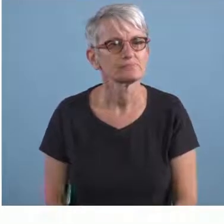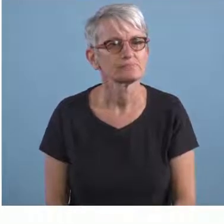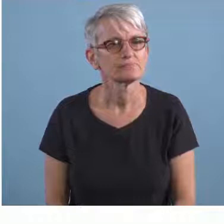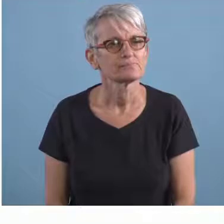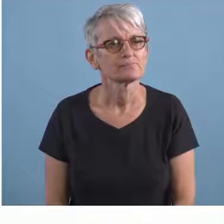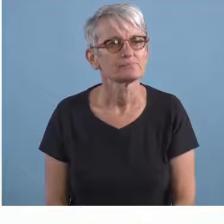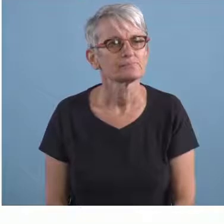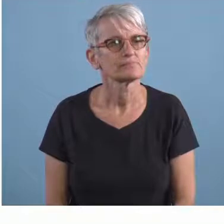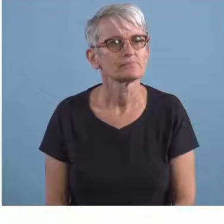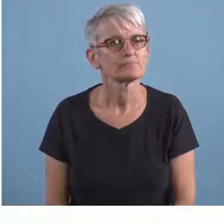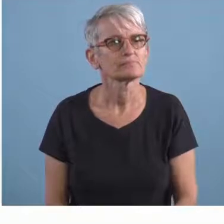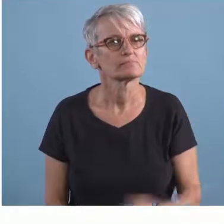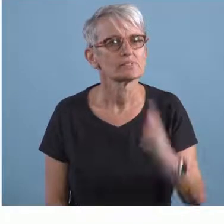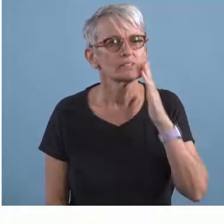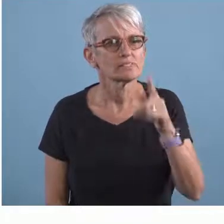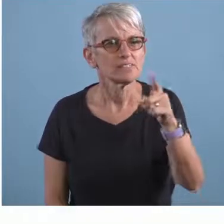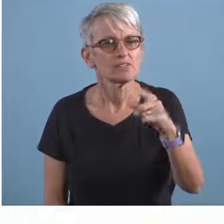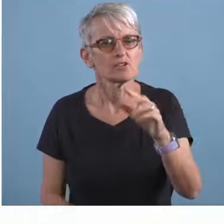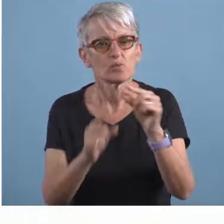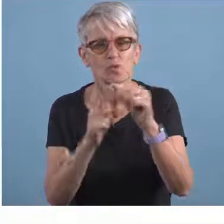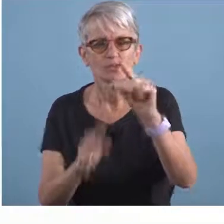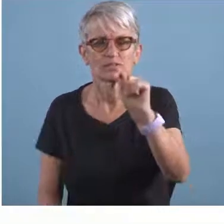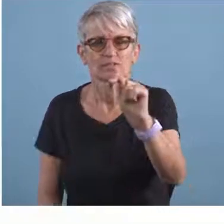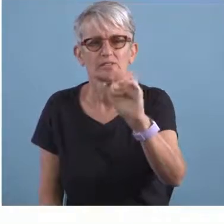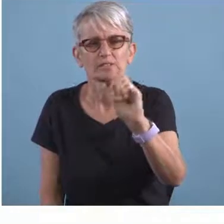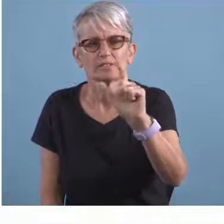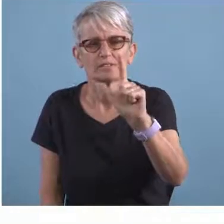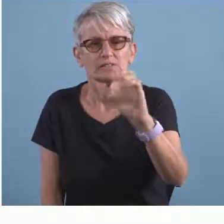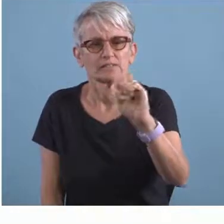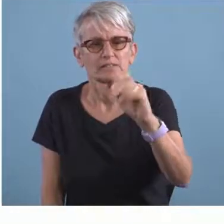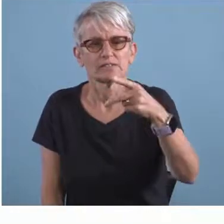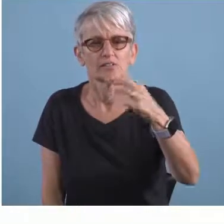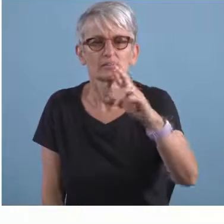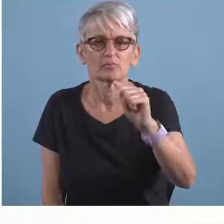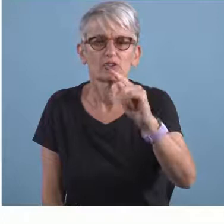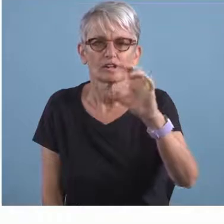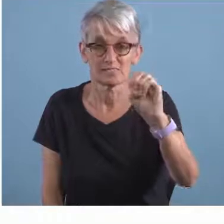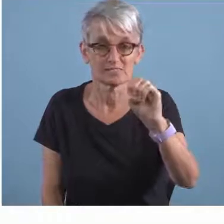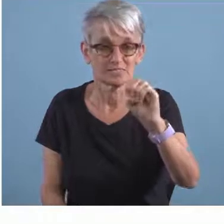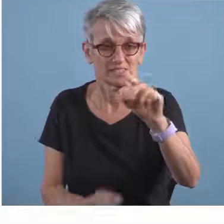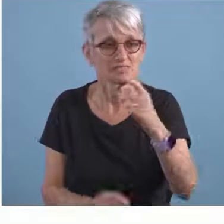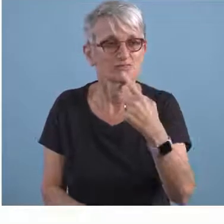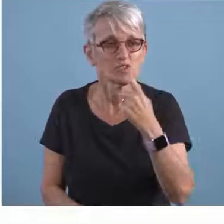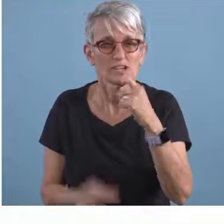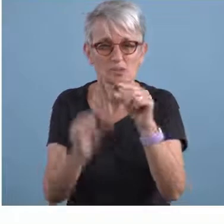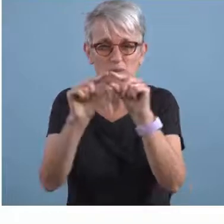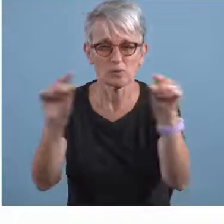The highlighted word there, telepractice, I know is what Alberta or your project is, your system is